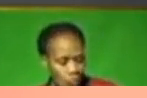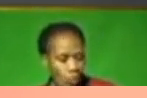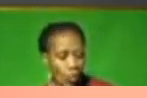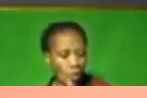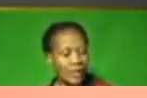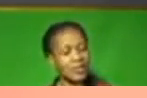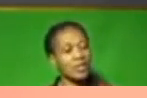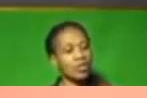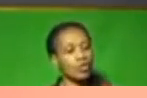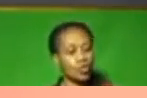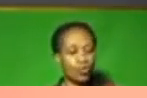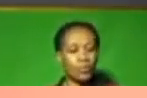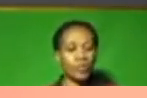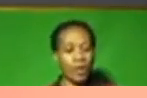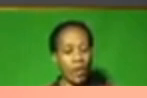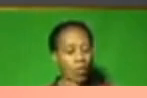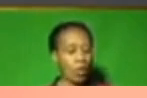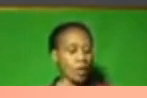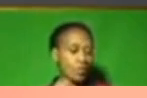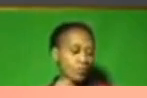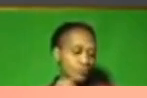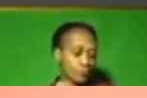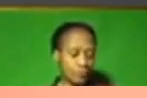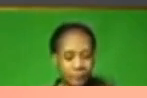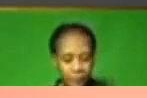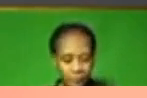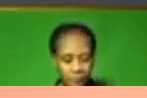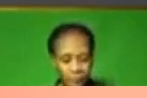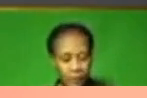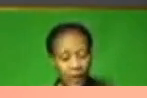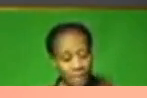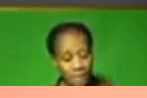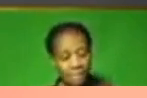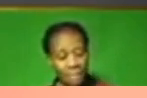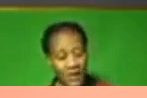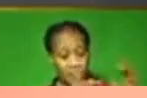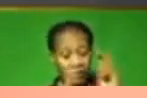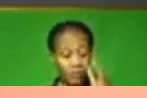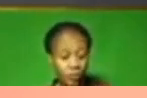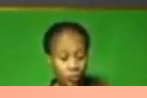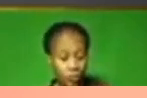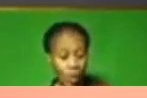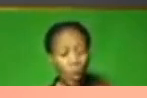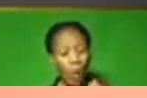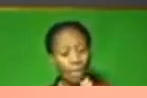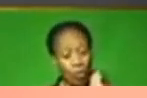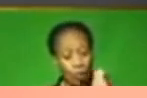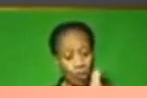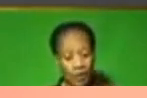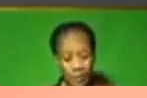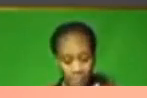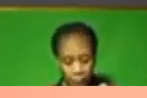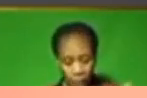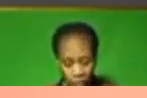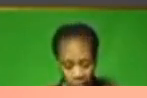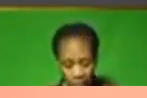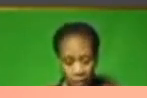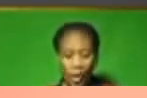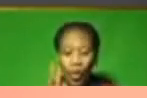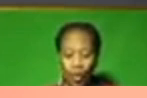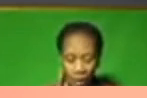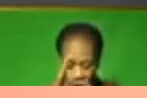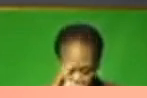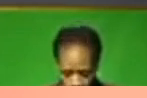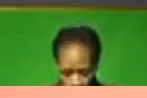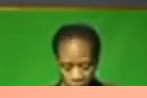of the economy of our country. In its second phase, Operation Vulindlela will therefore focus